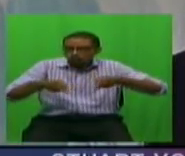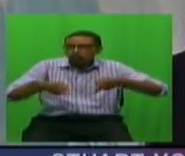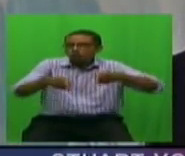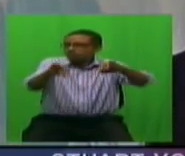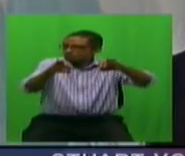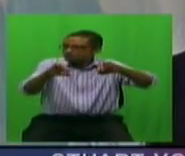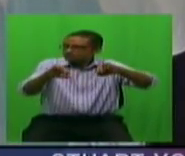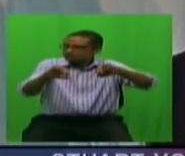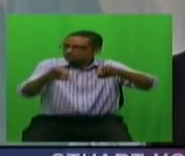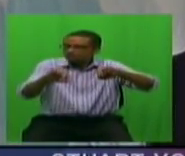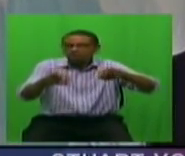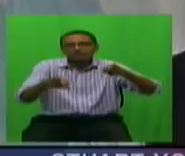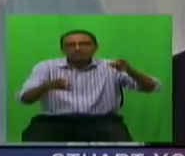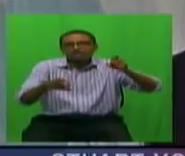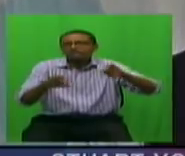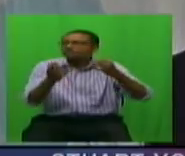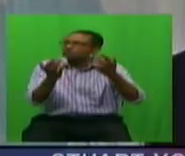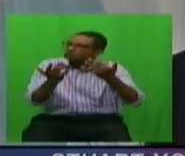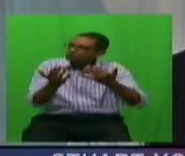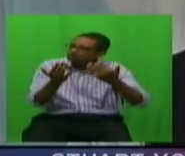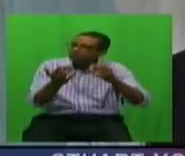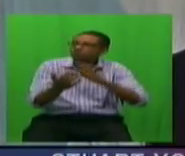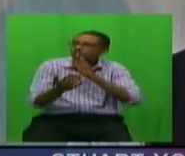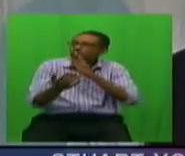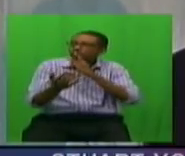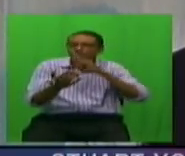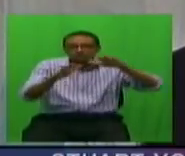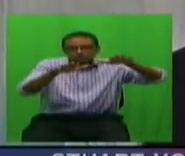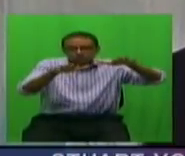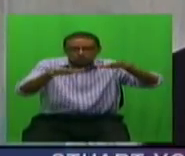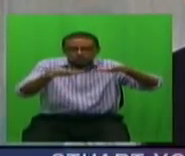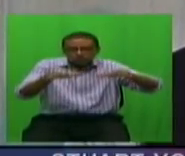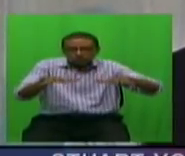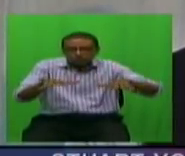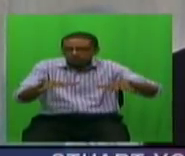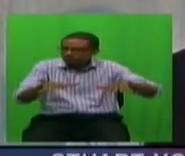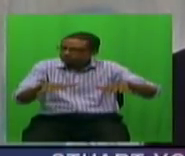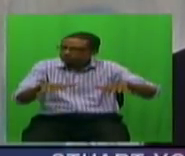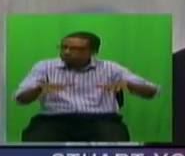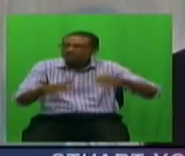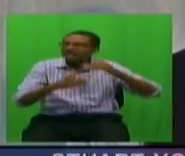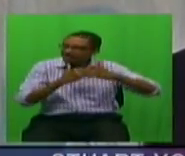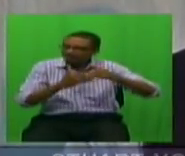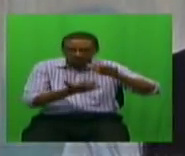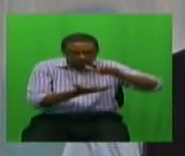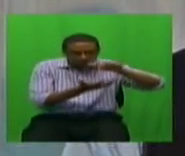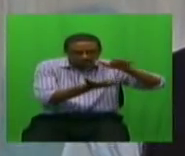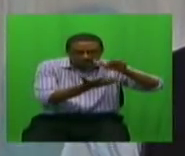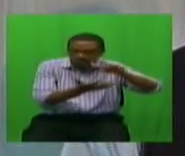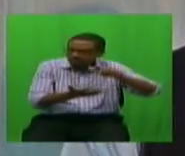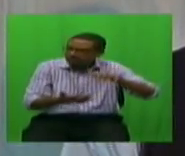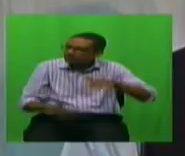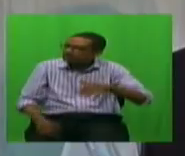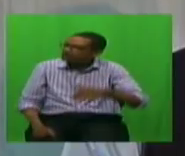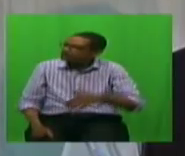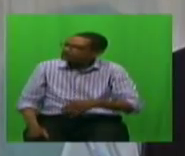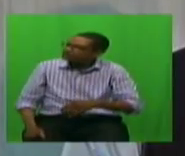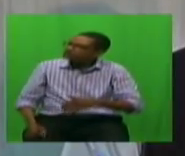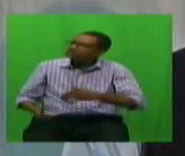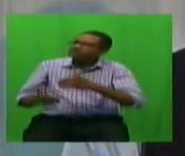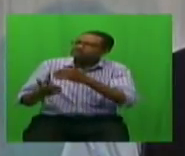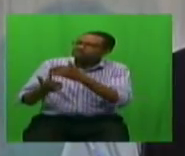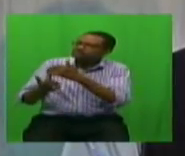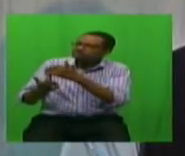had to wait for the waters to recede, etc., and then to get the items to them. And I'd like to reiterate, and I concur with him, that